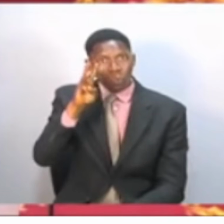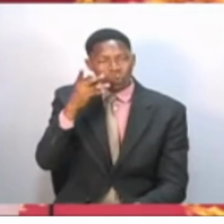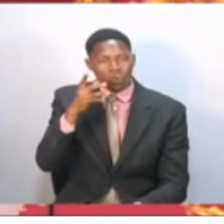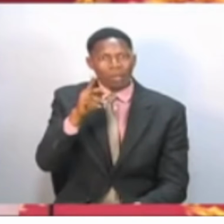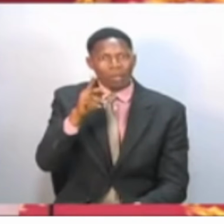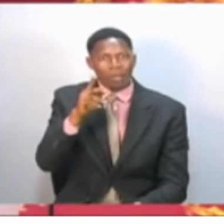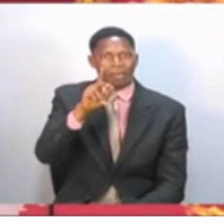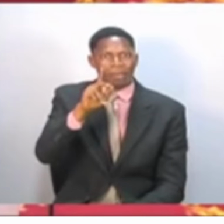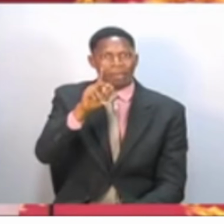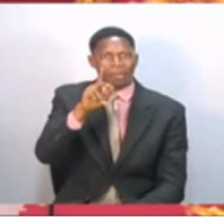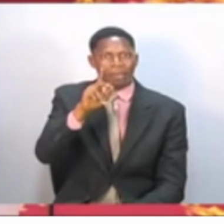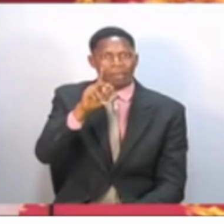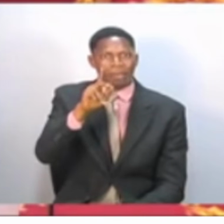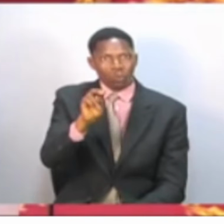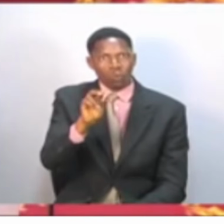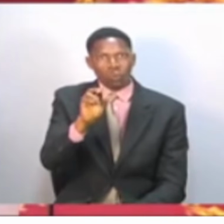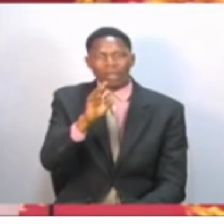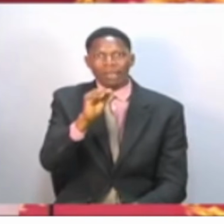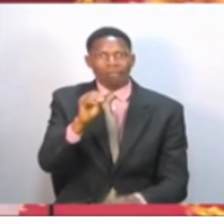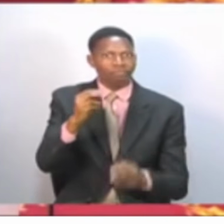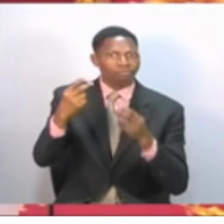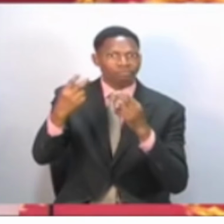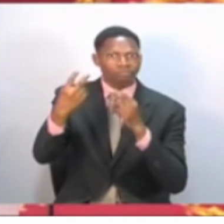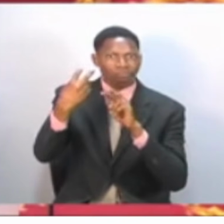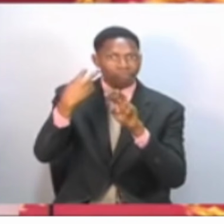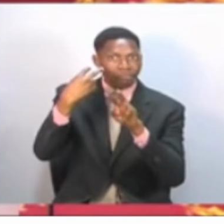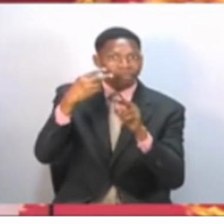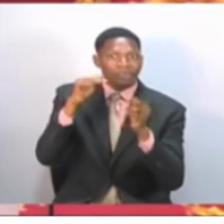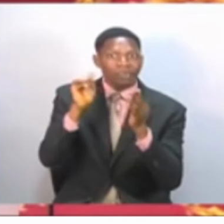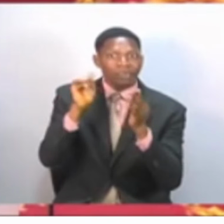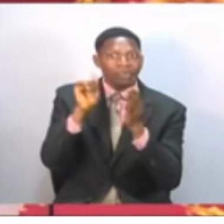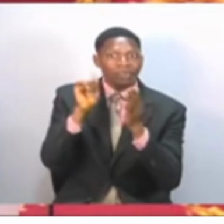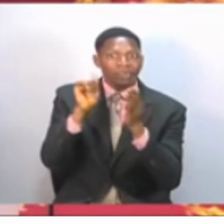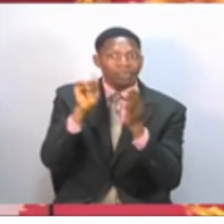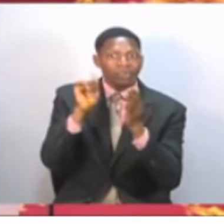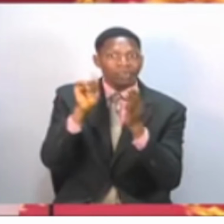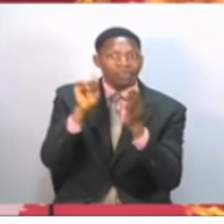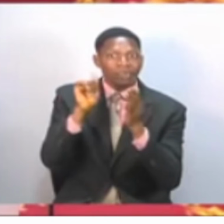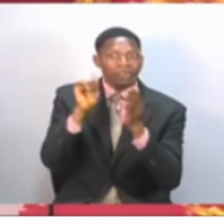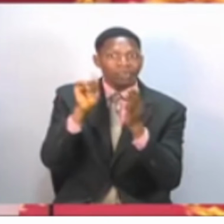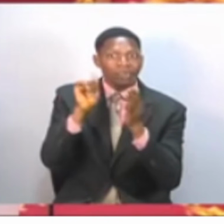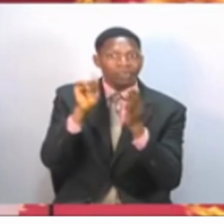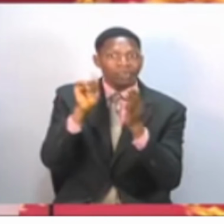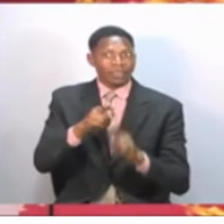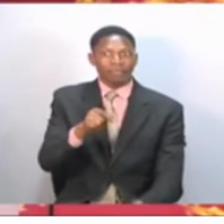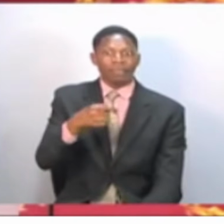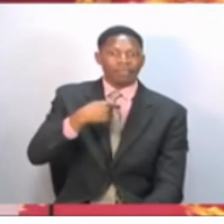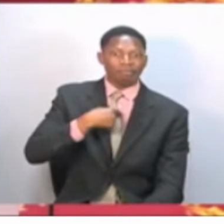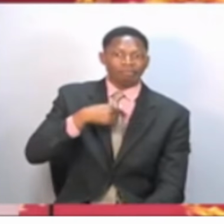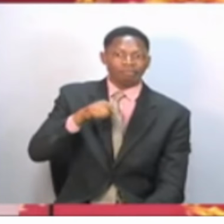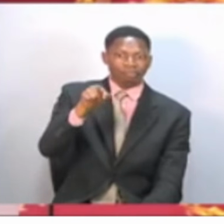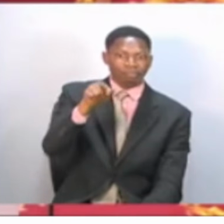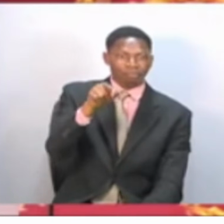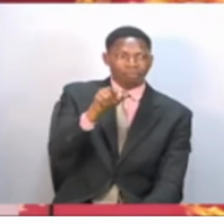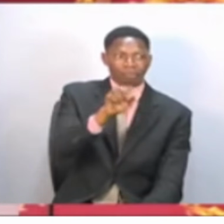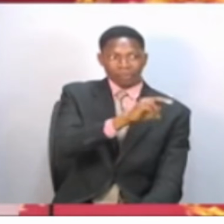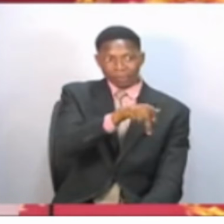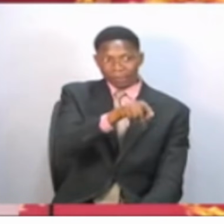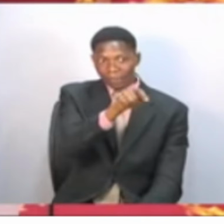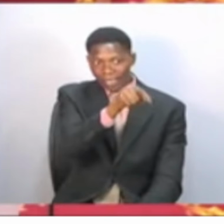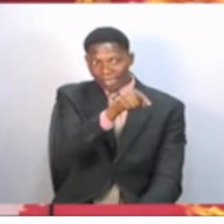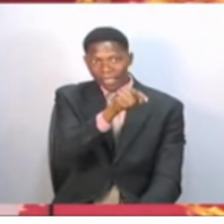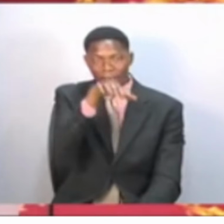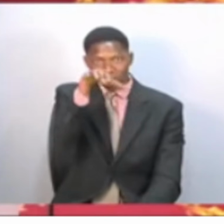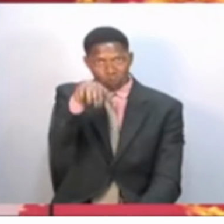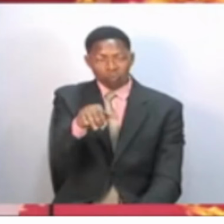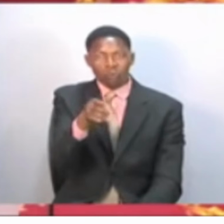Kaswa Interchange Road, which is in my good friend, the minority leaders constituency. The dualization of Winneba Cape Coast,